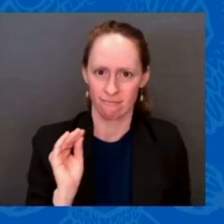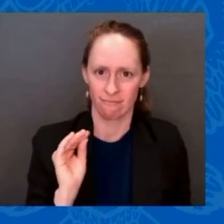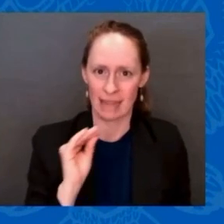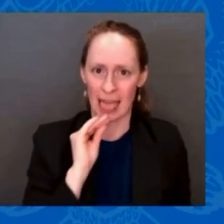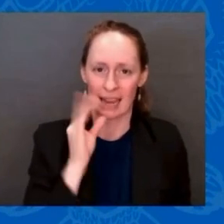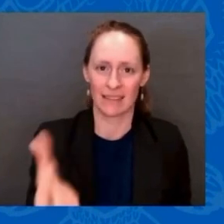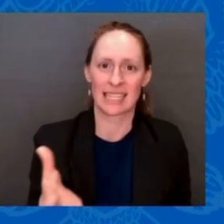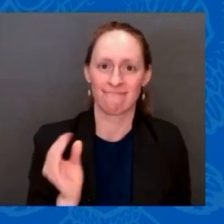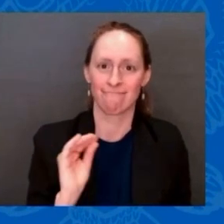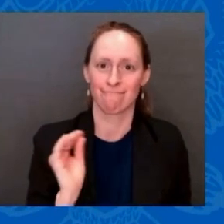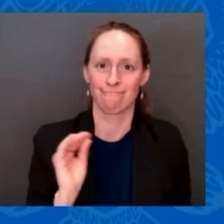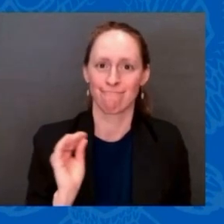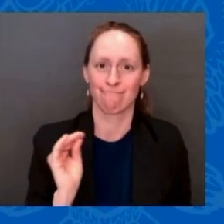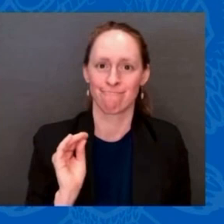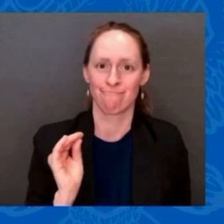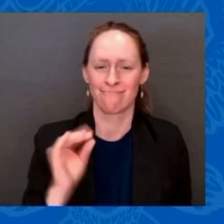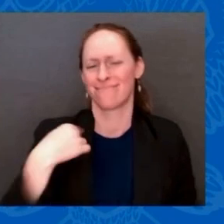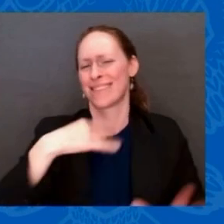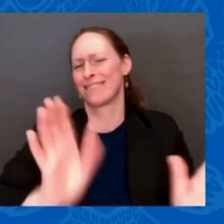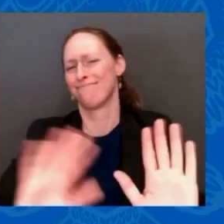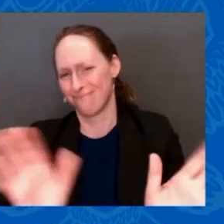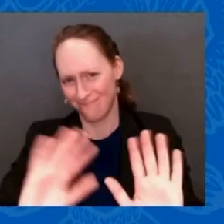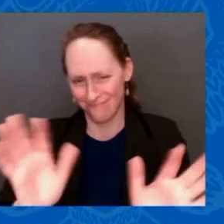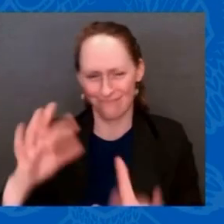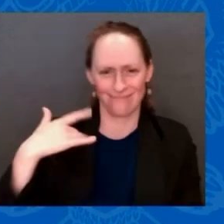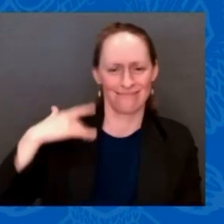the bat. But in reality,